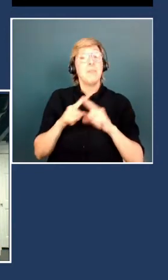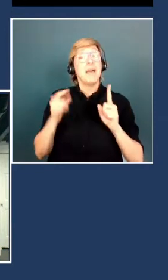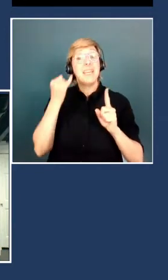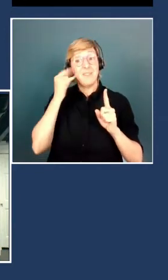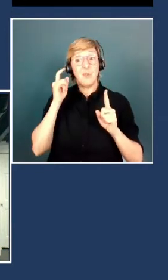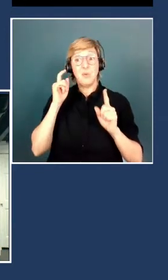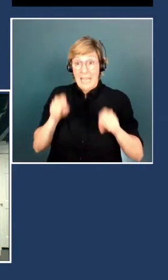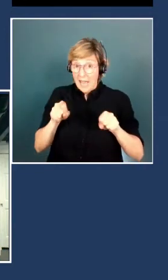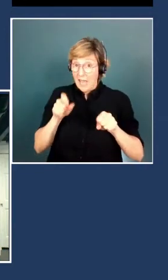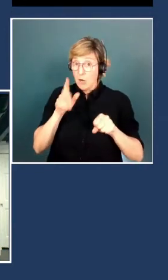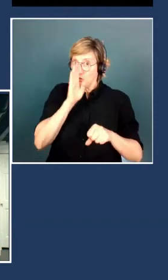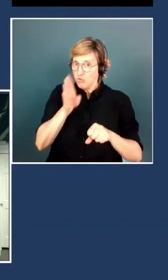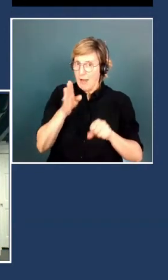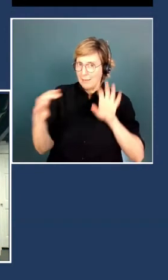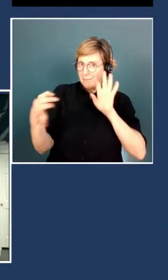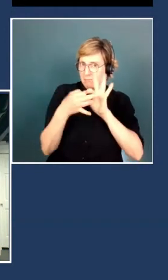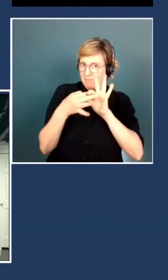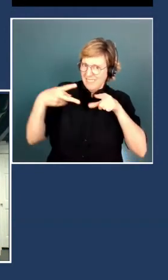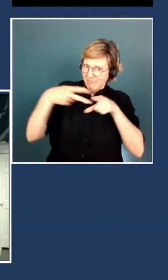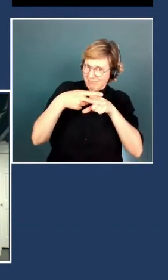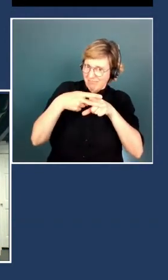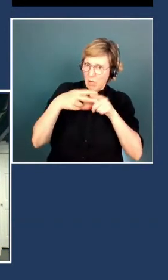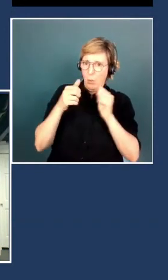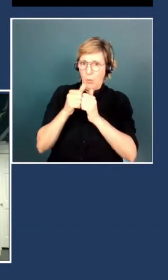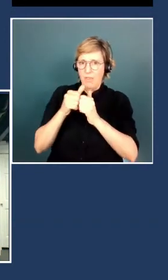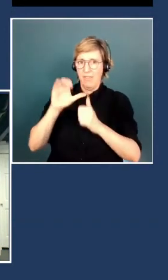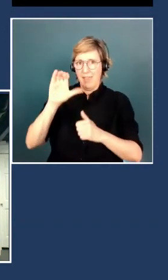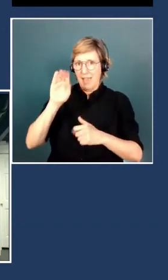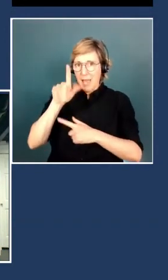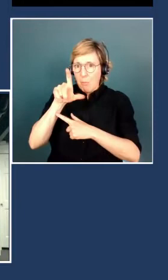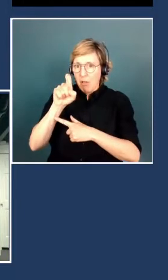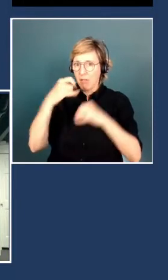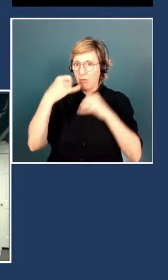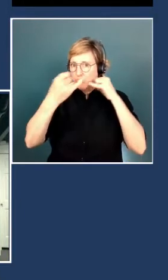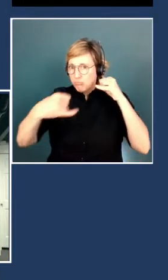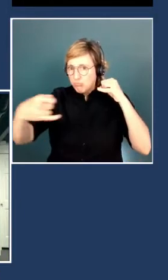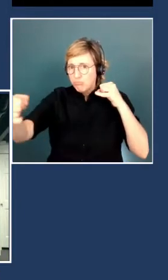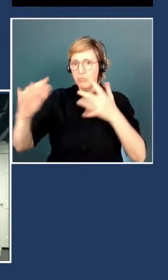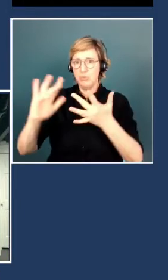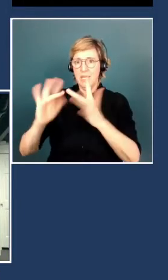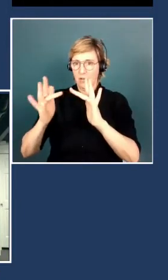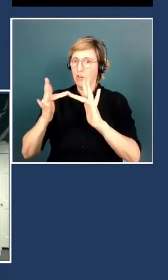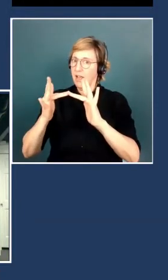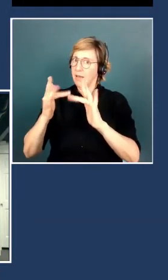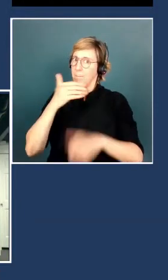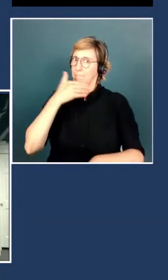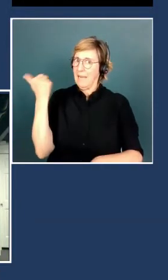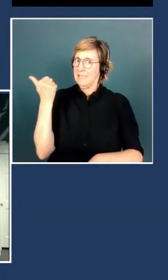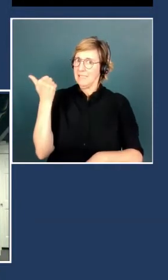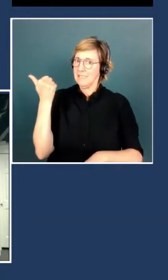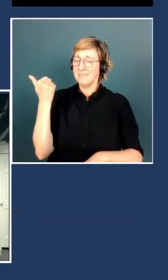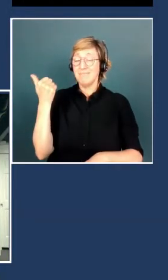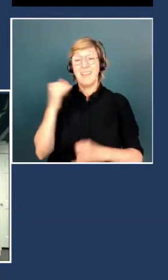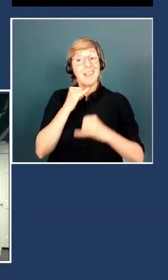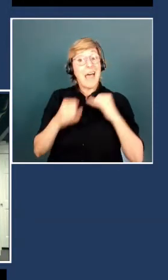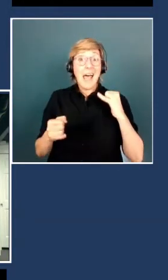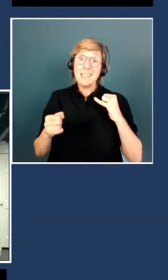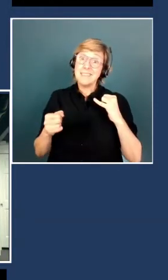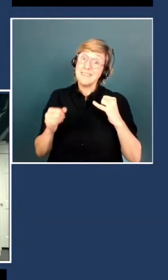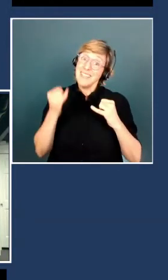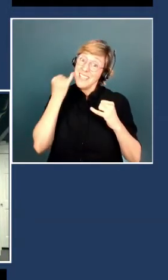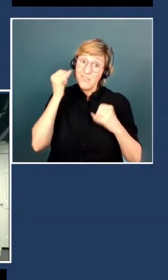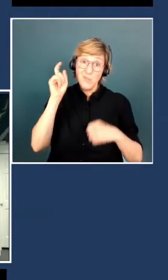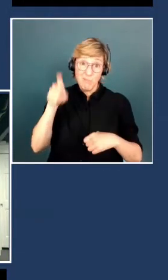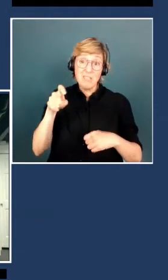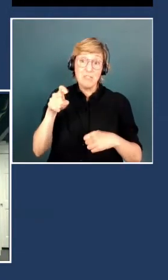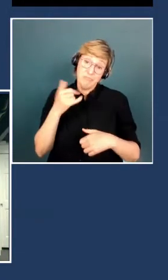ideal to really help some of those technical issues that you may face. Lastly, you can always just call using your phone if you had to.